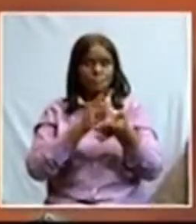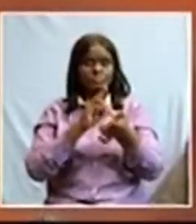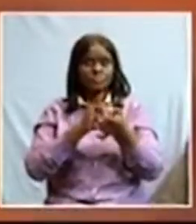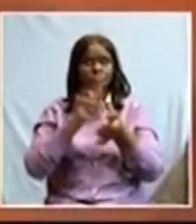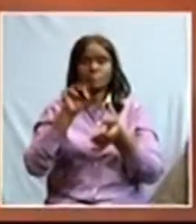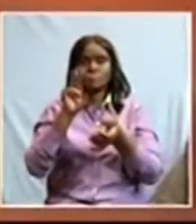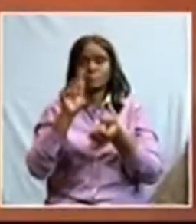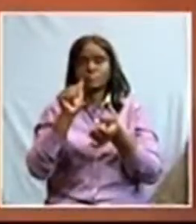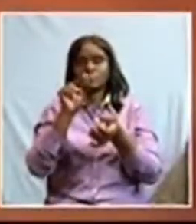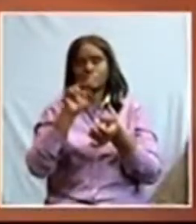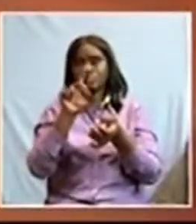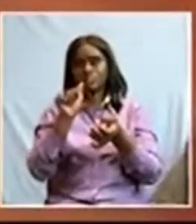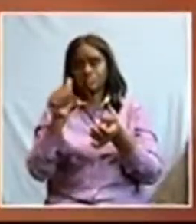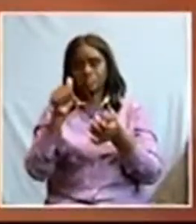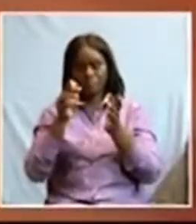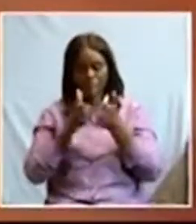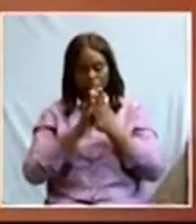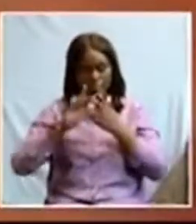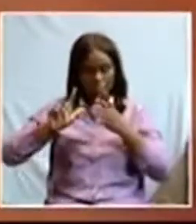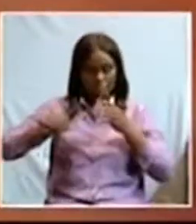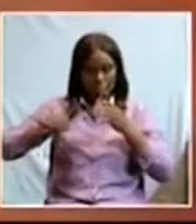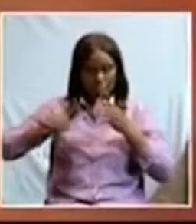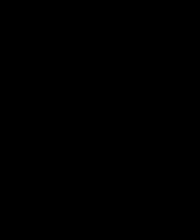asked. Delayed.